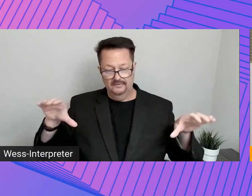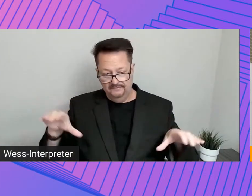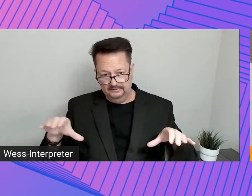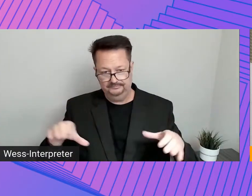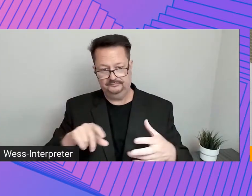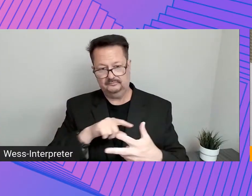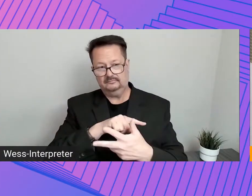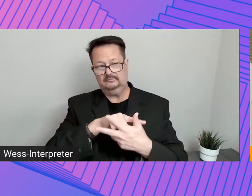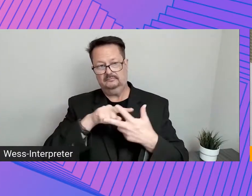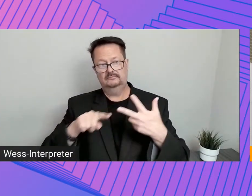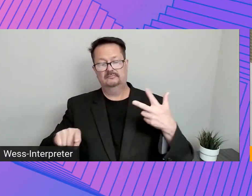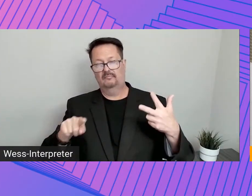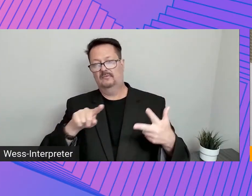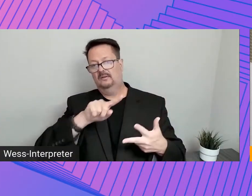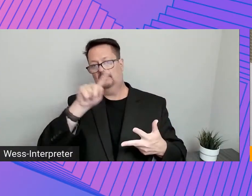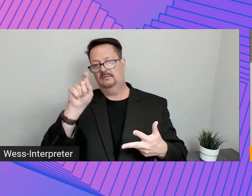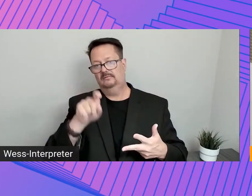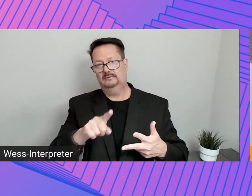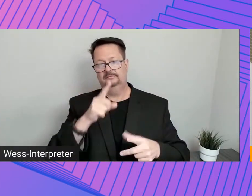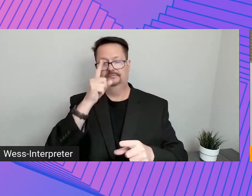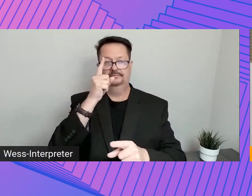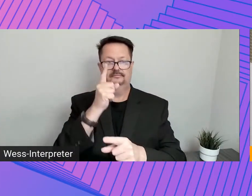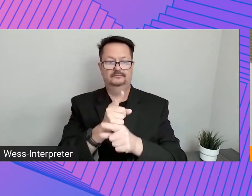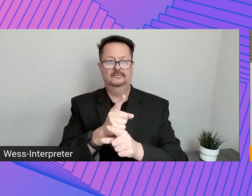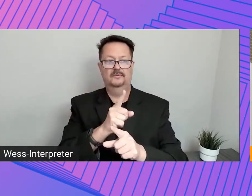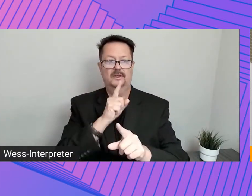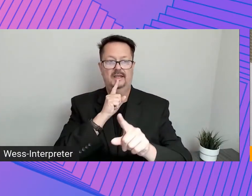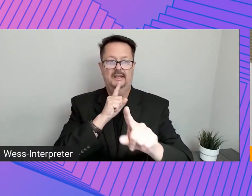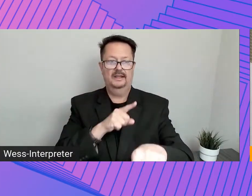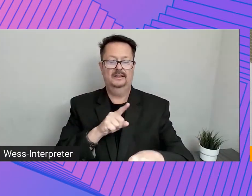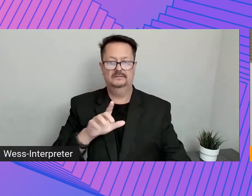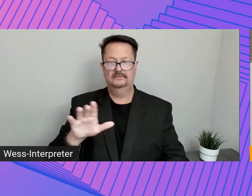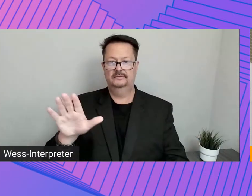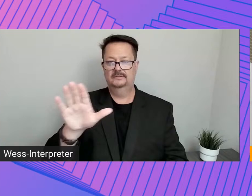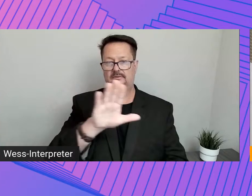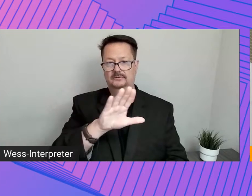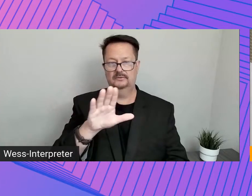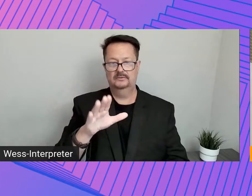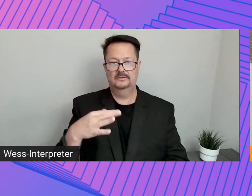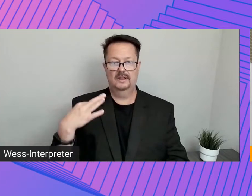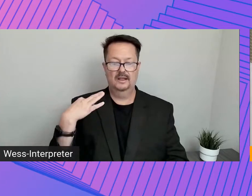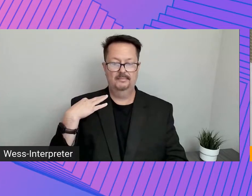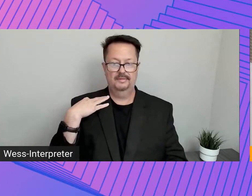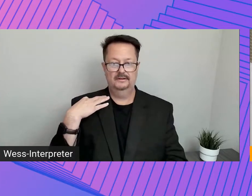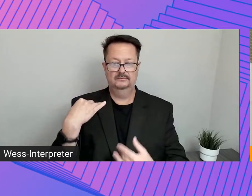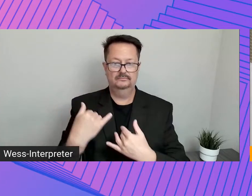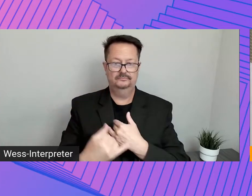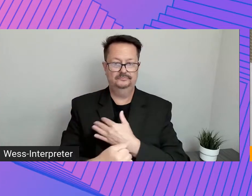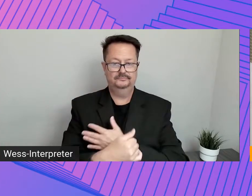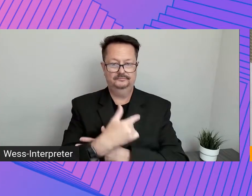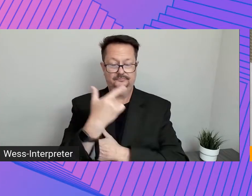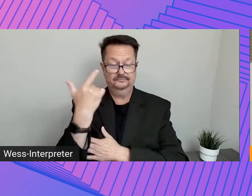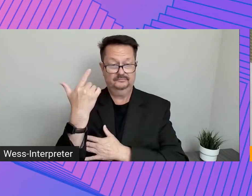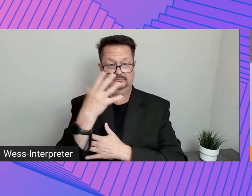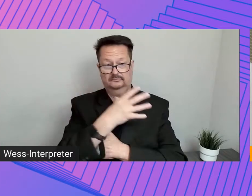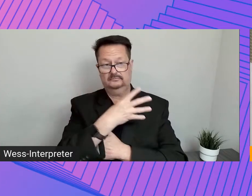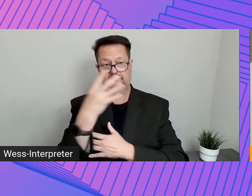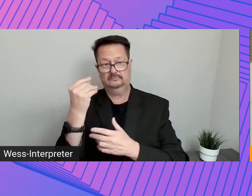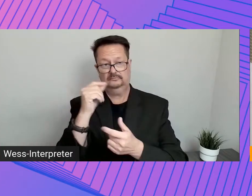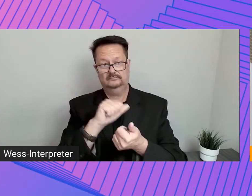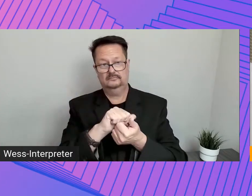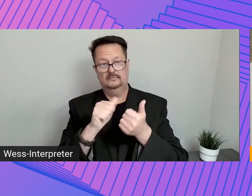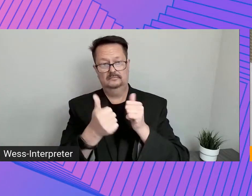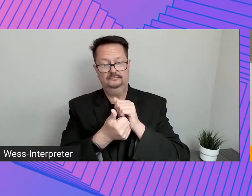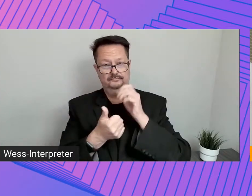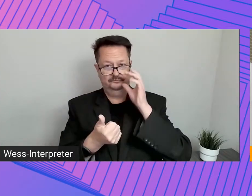questions will determine the right answer for your application today, and the change in those answers